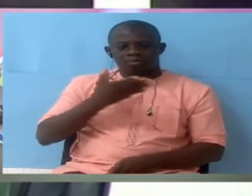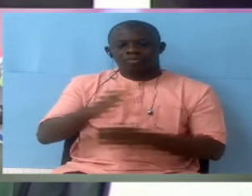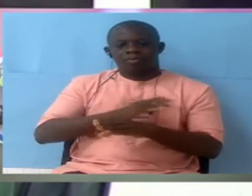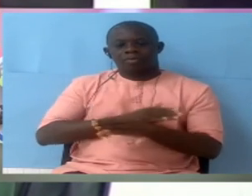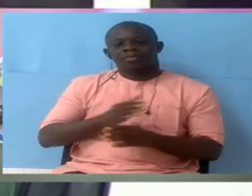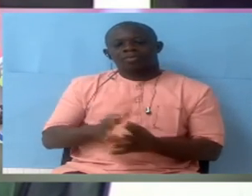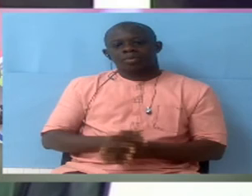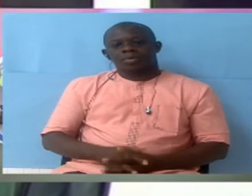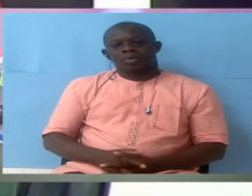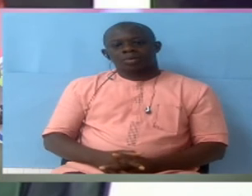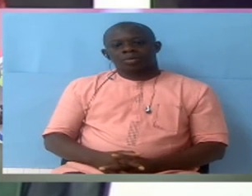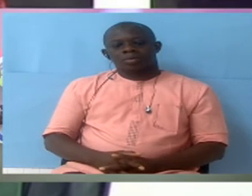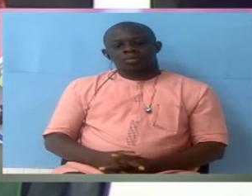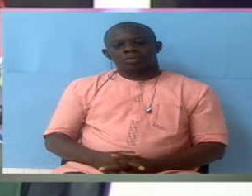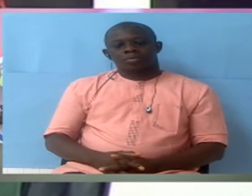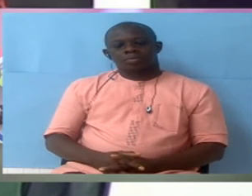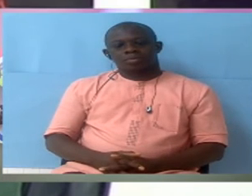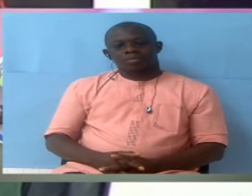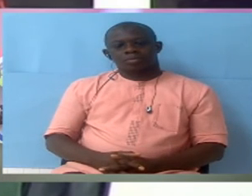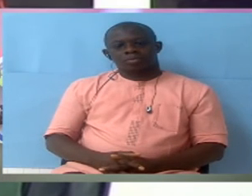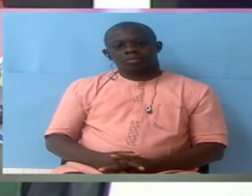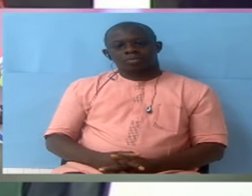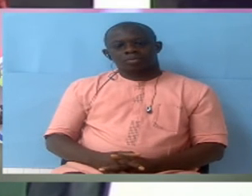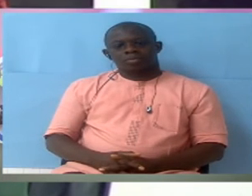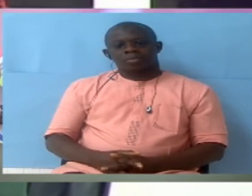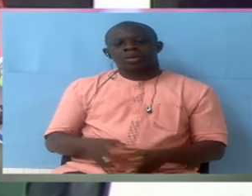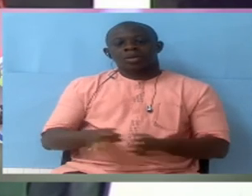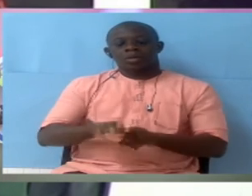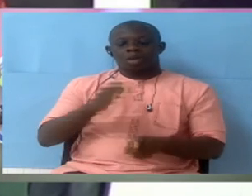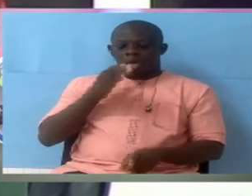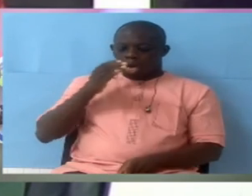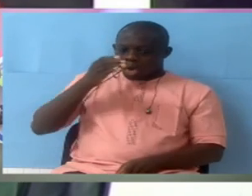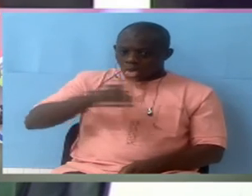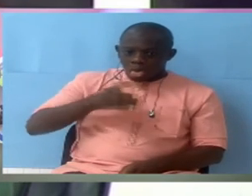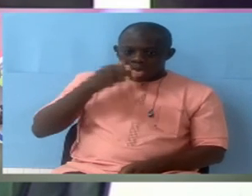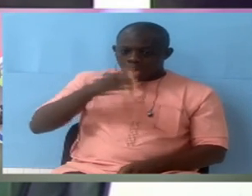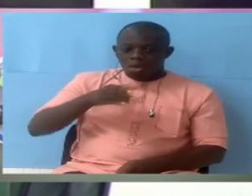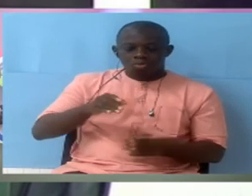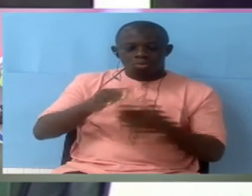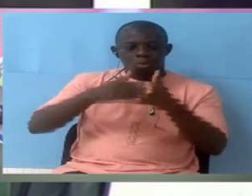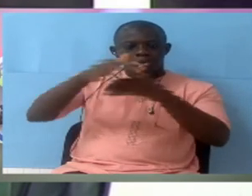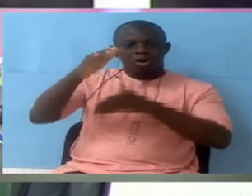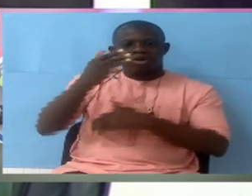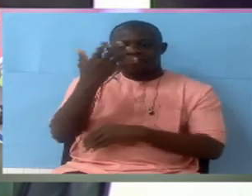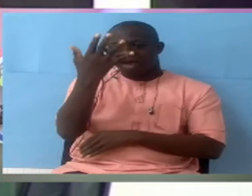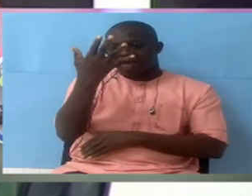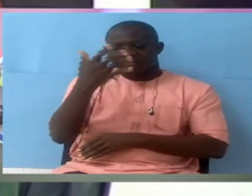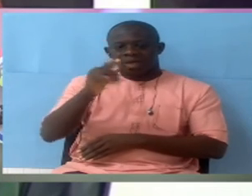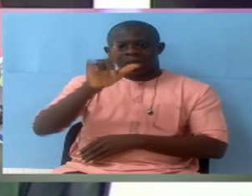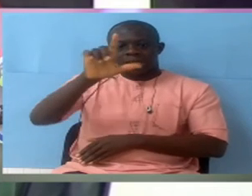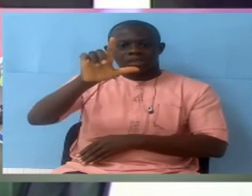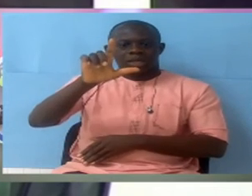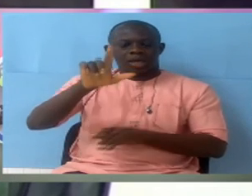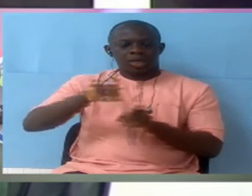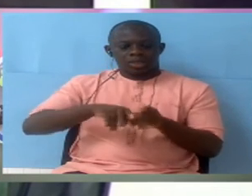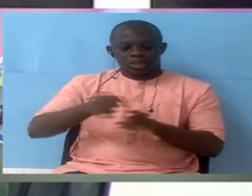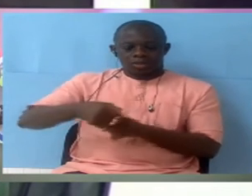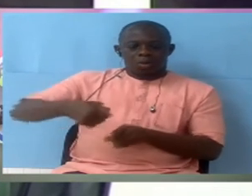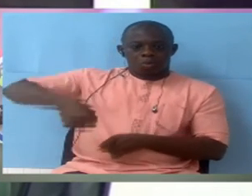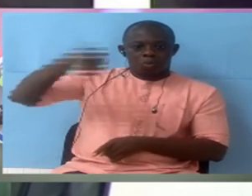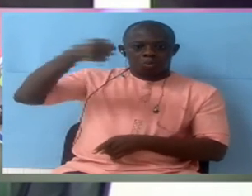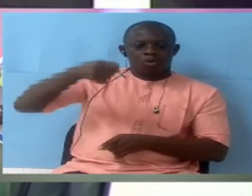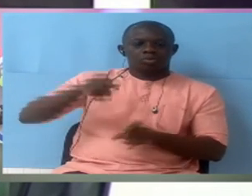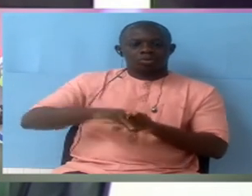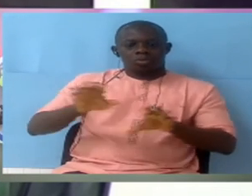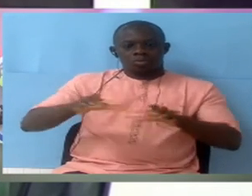He vomits more than 5 liters, this our chamber pot. wacu na lu upp sax juromi liter